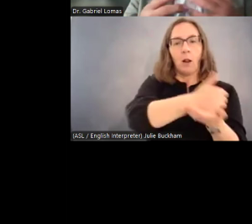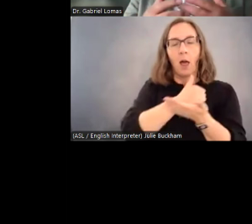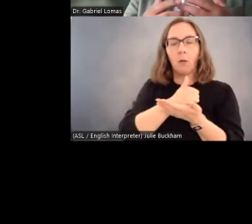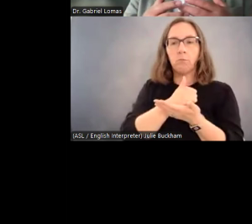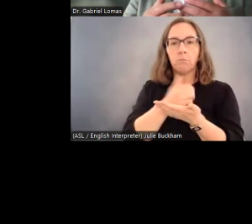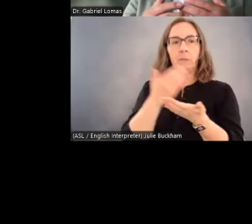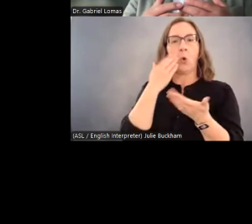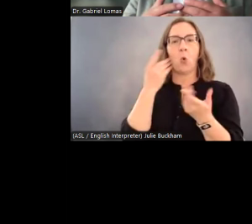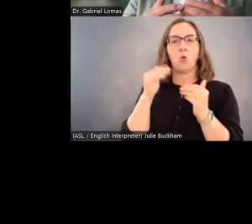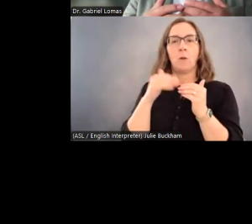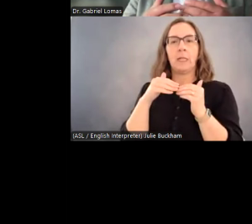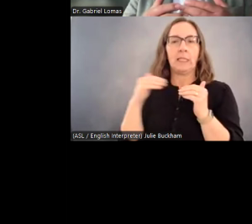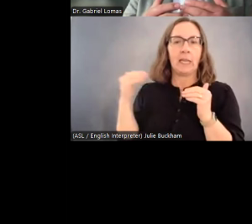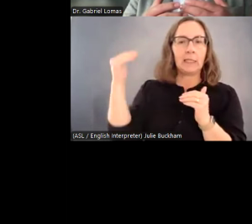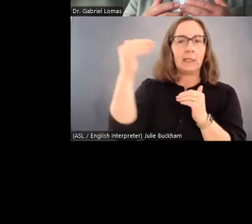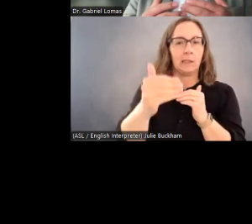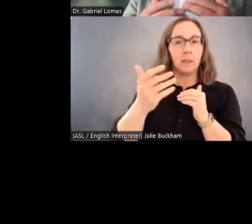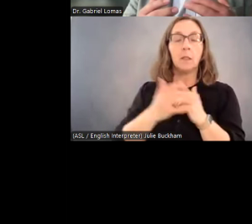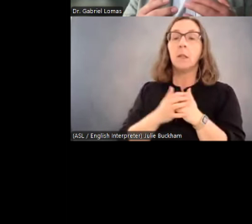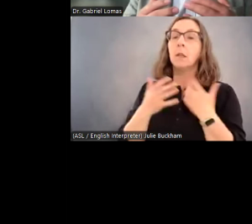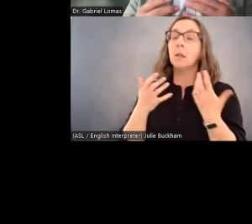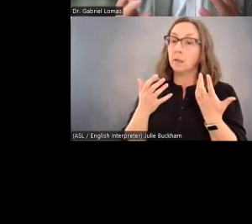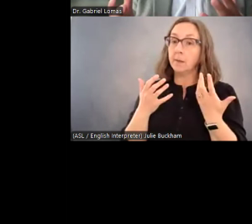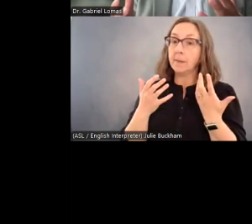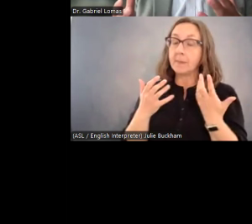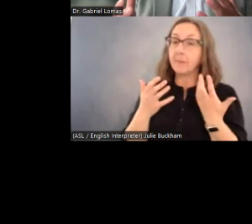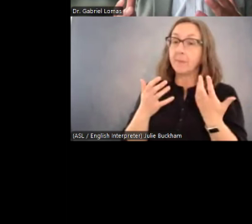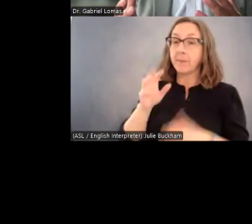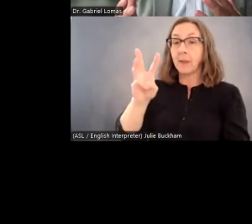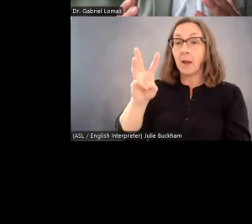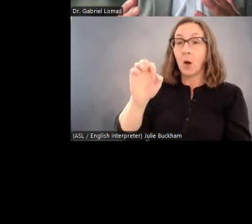do currently. Now, believe it or not,